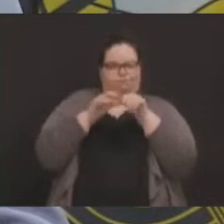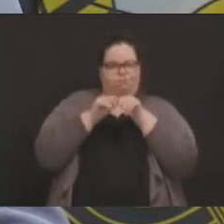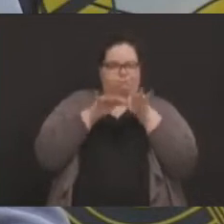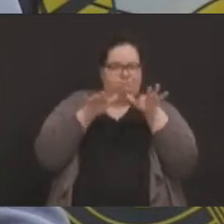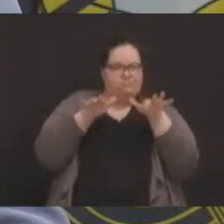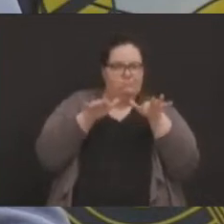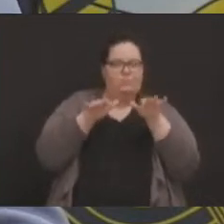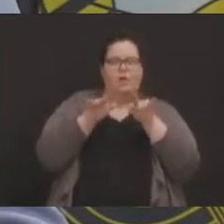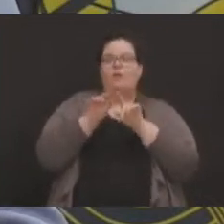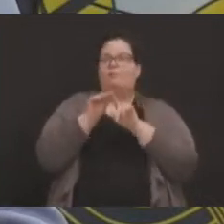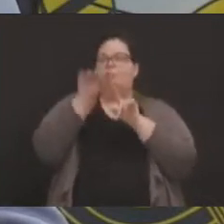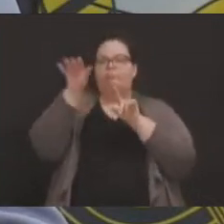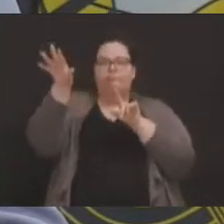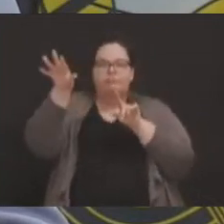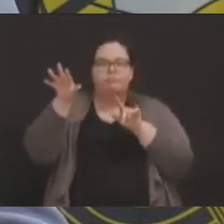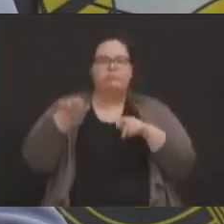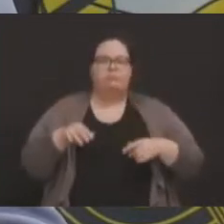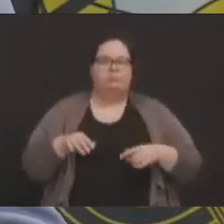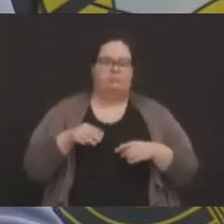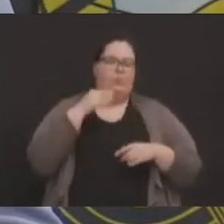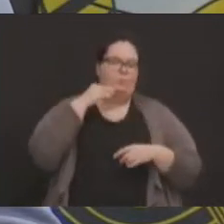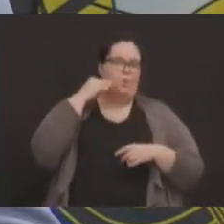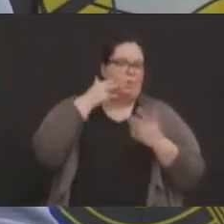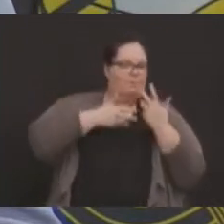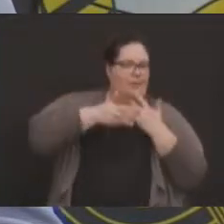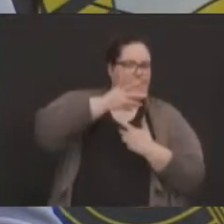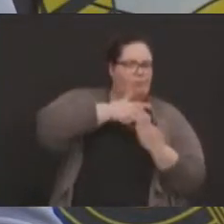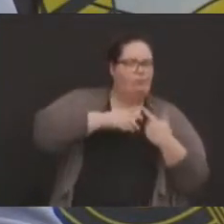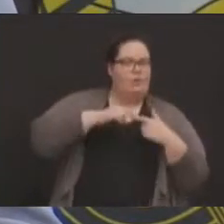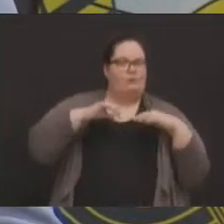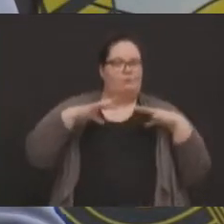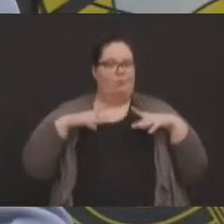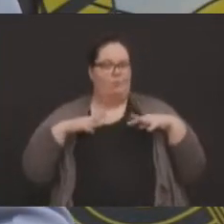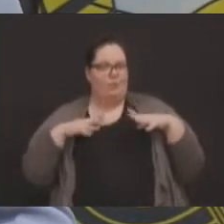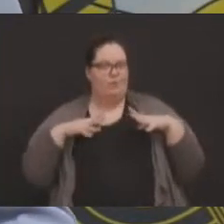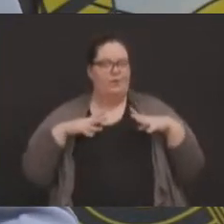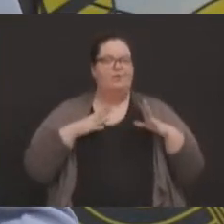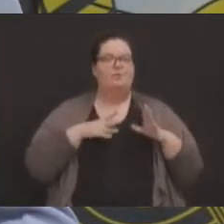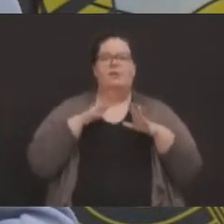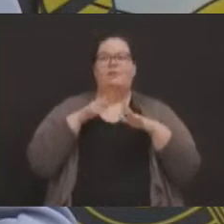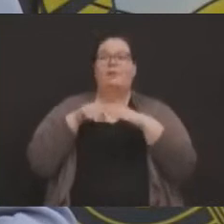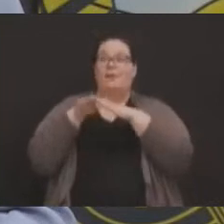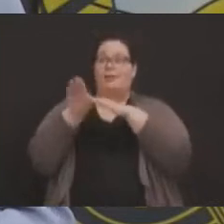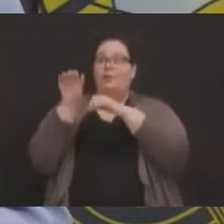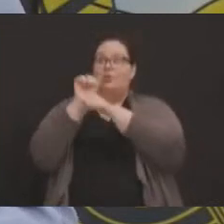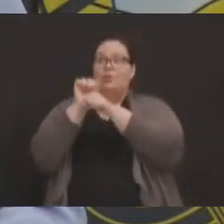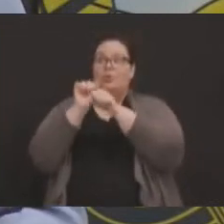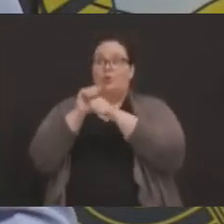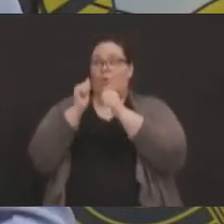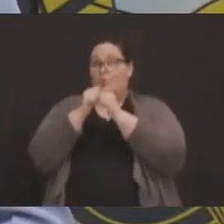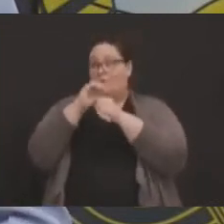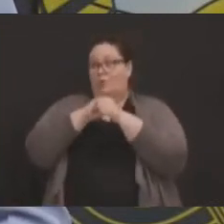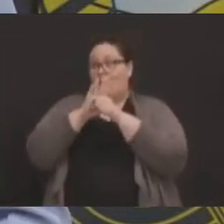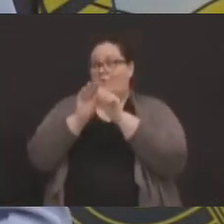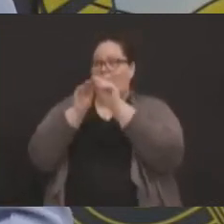then family and friends of the workers in those workplace settings. So again, very complex.